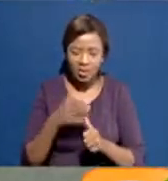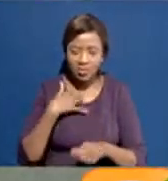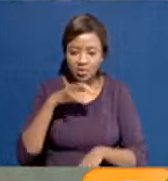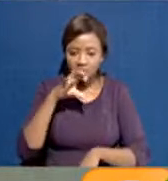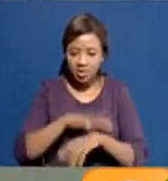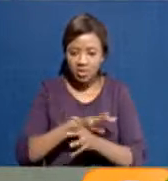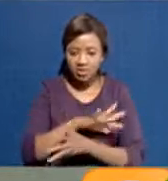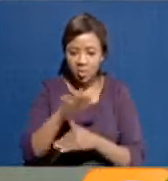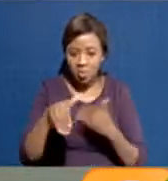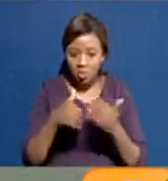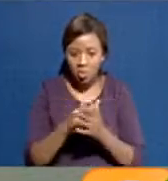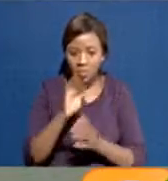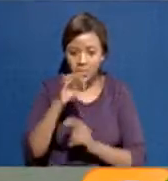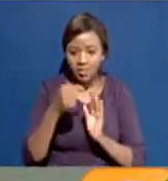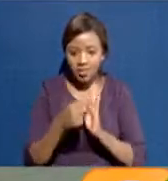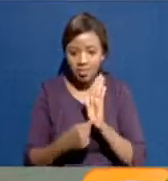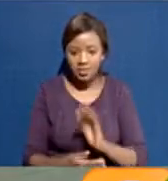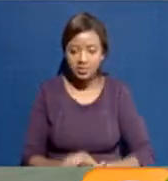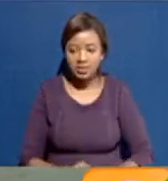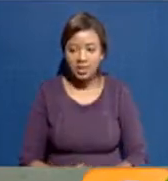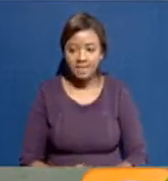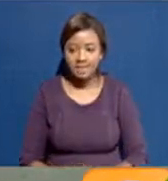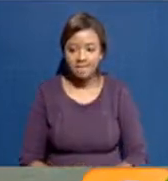the 3 points.